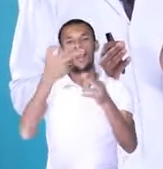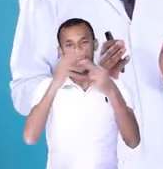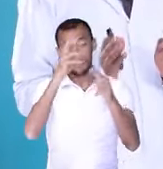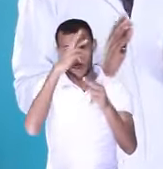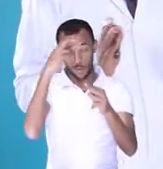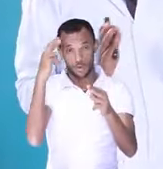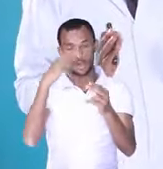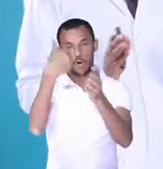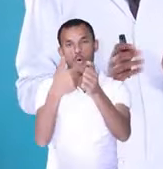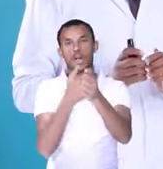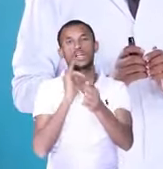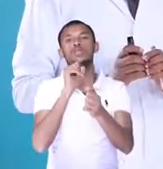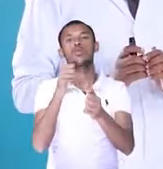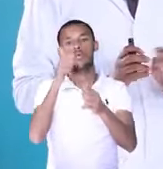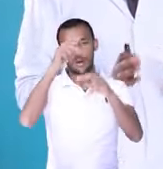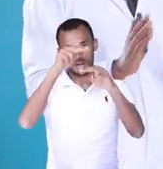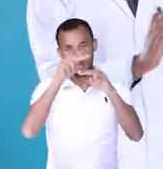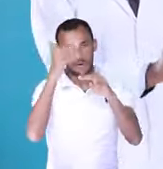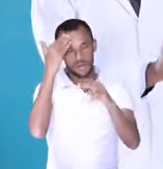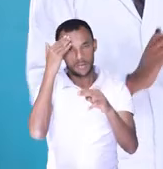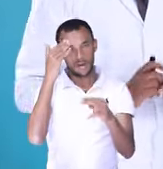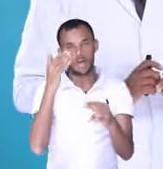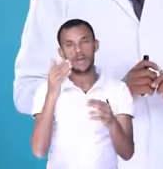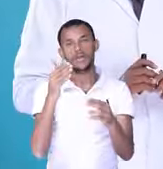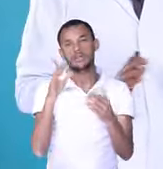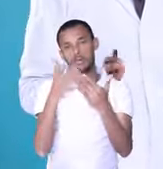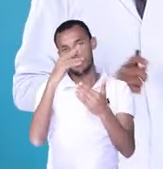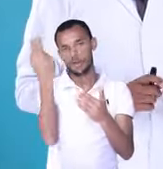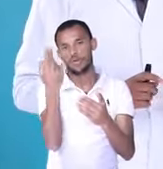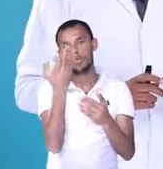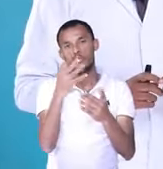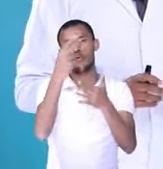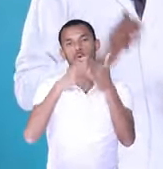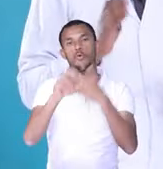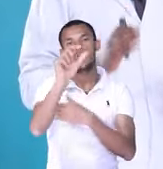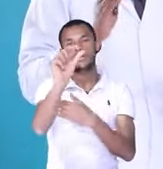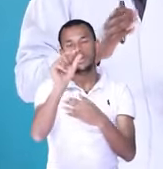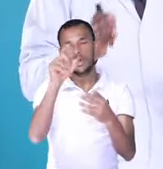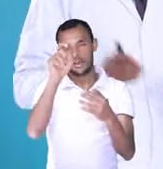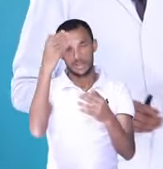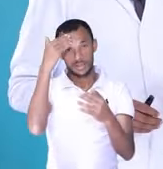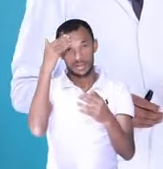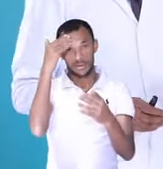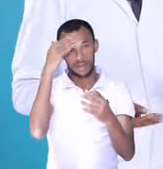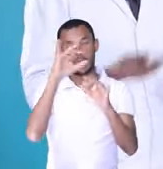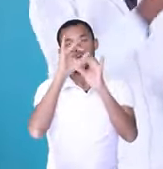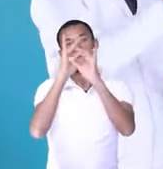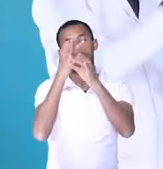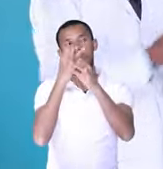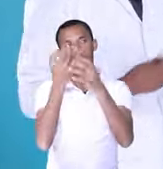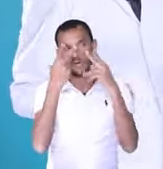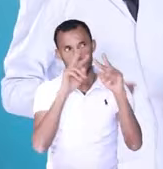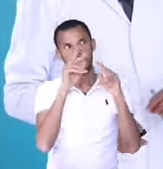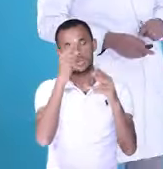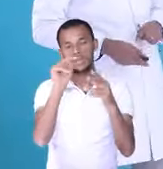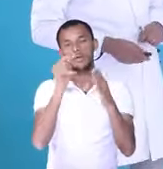because order is not determined simply by using of a coefficient. X is determined by experimentally. Look by